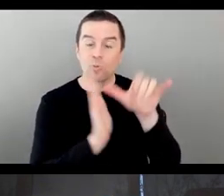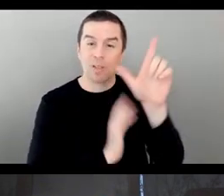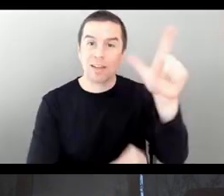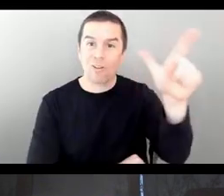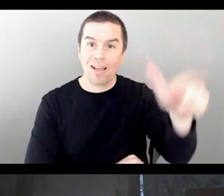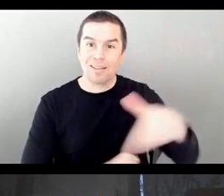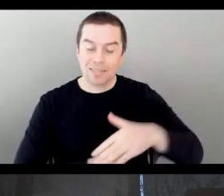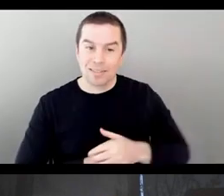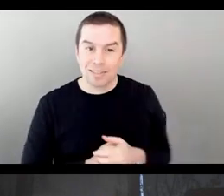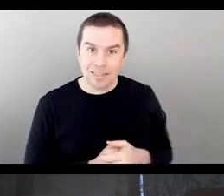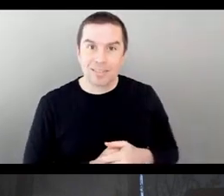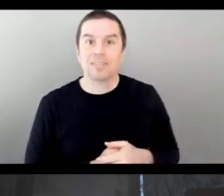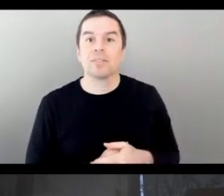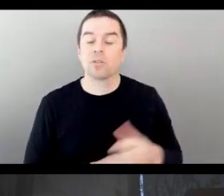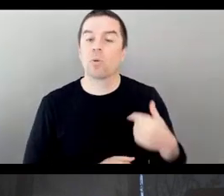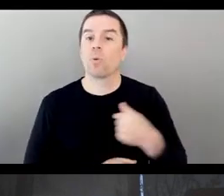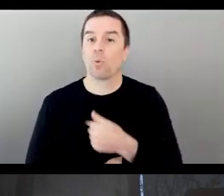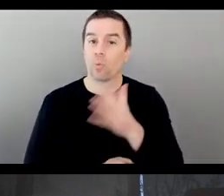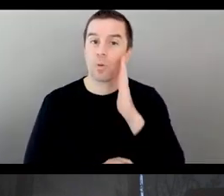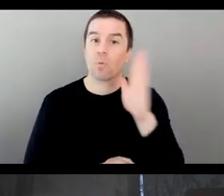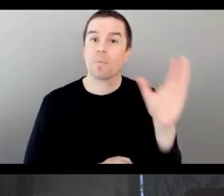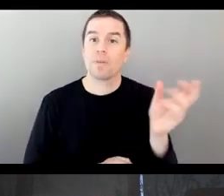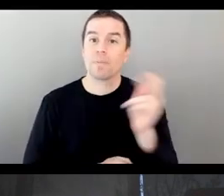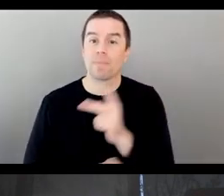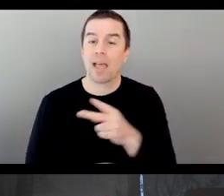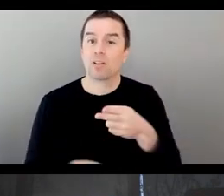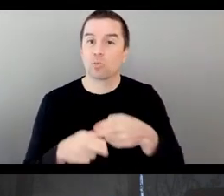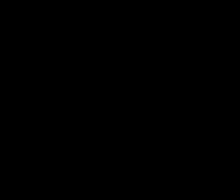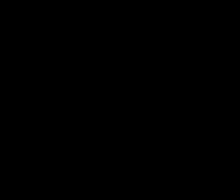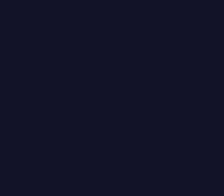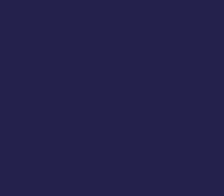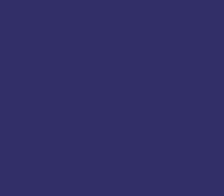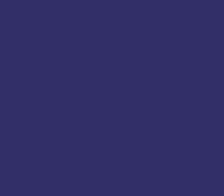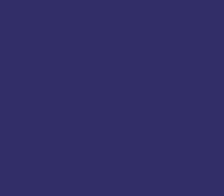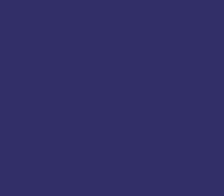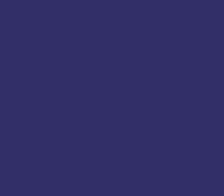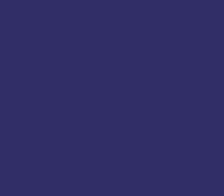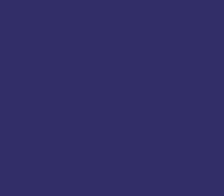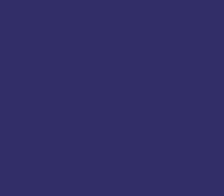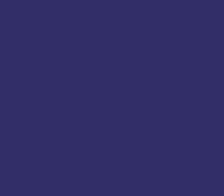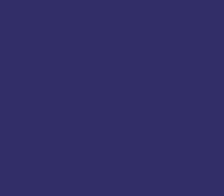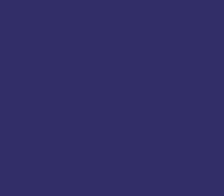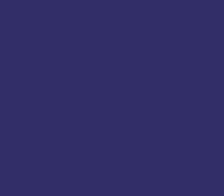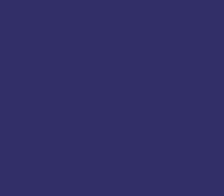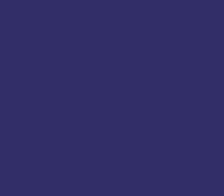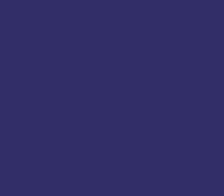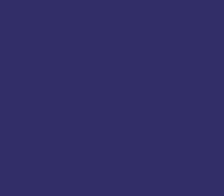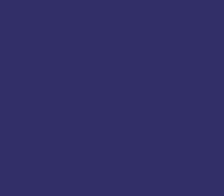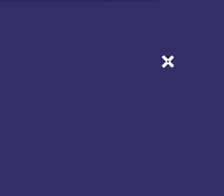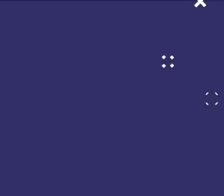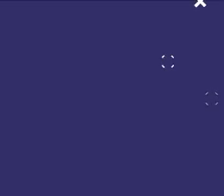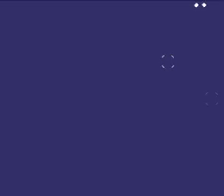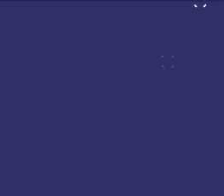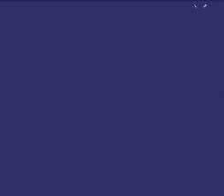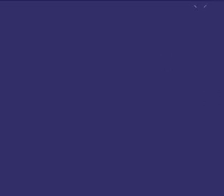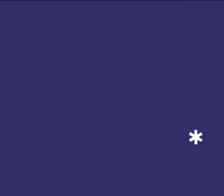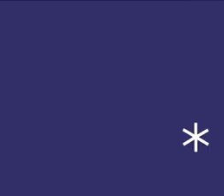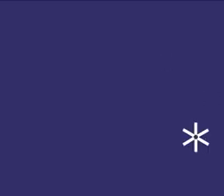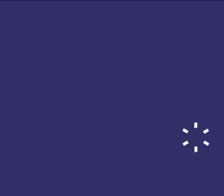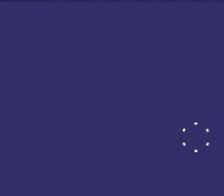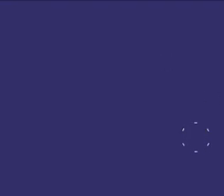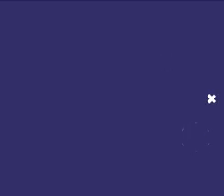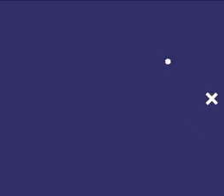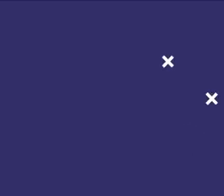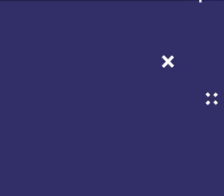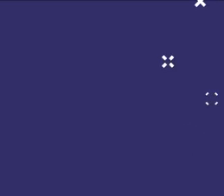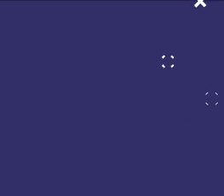going to be back very shortly with some new guests. And we'll continue talking about the new fan app. Thank you so much. Thank you. And for the